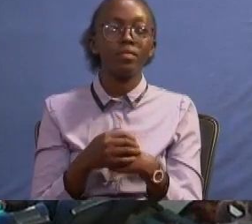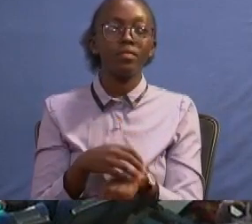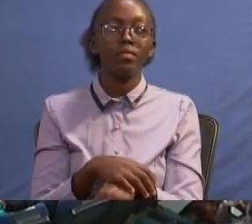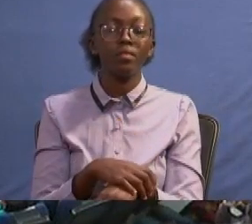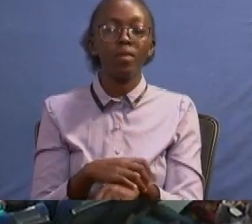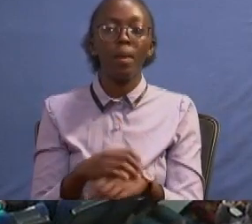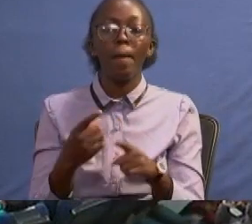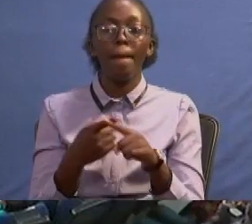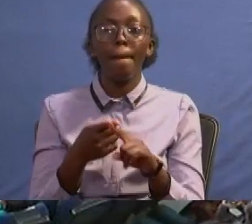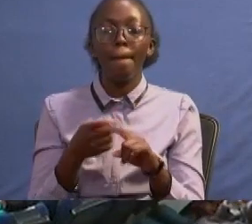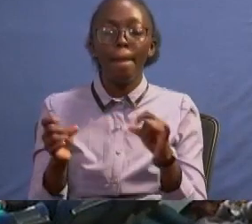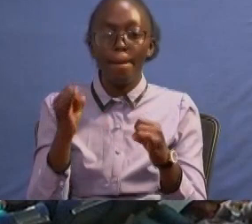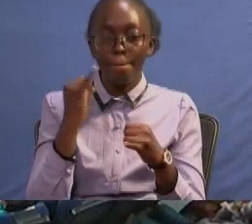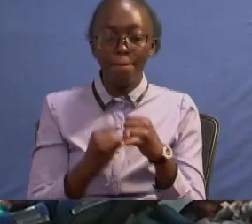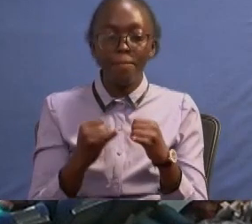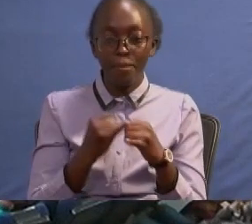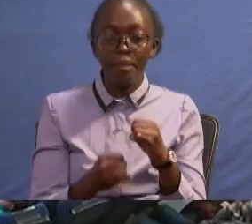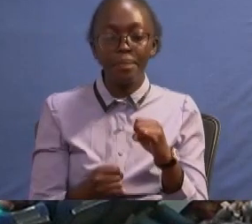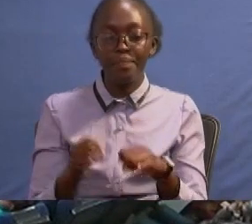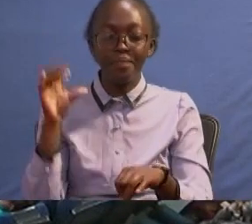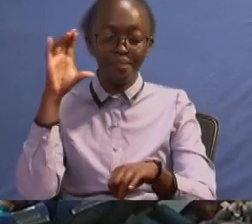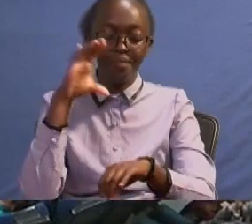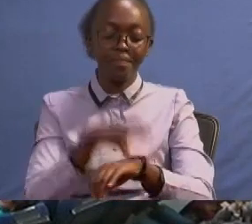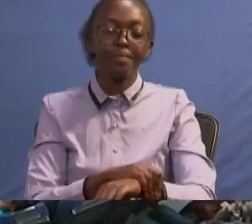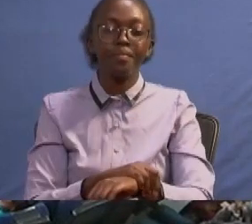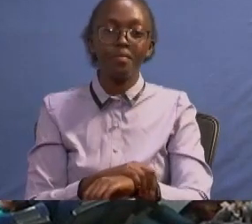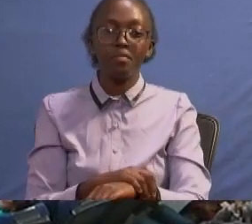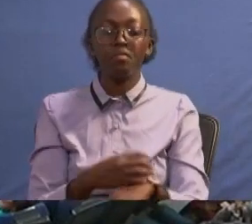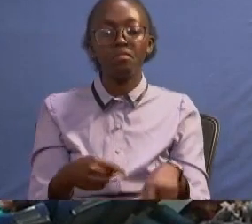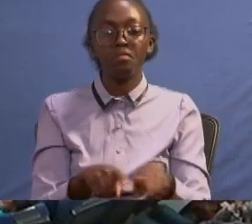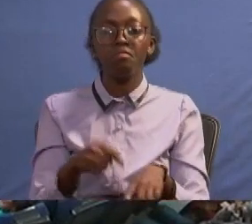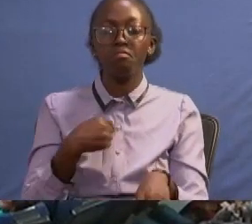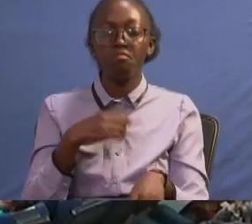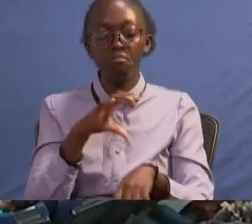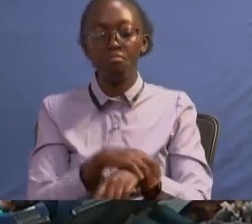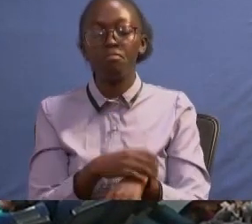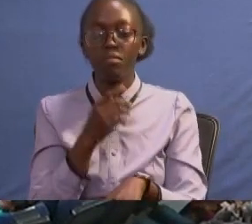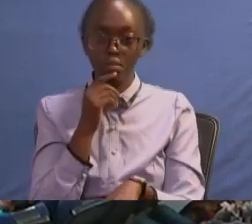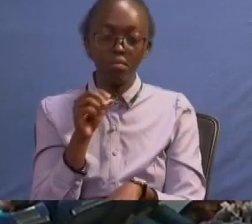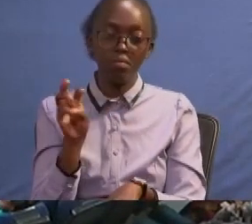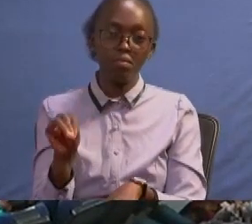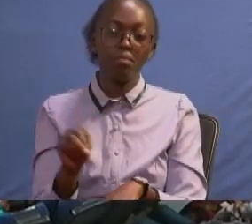But finally, he did get me, or I did get him, whichever.